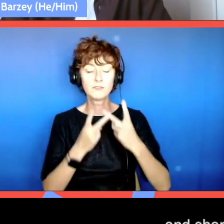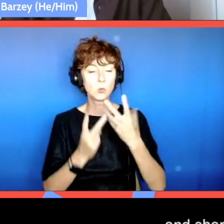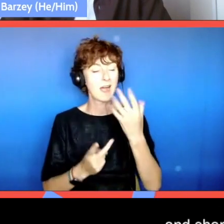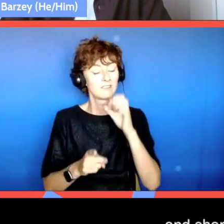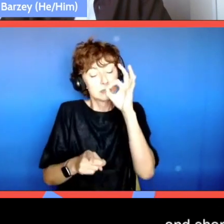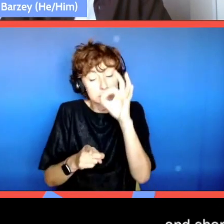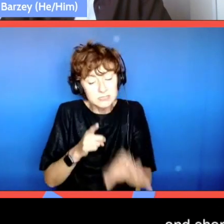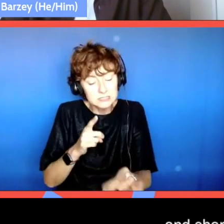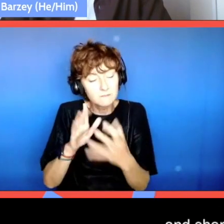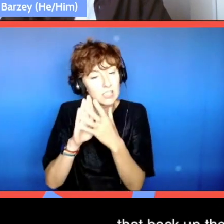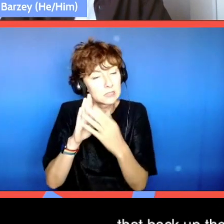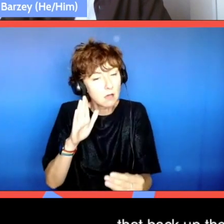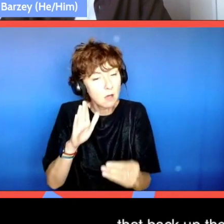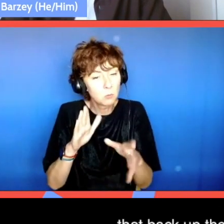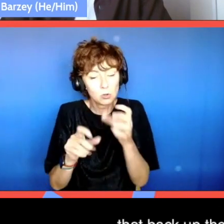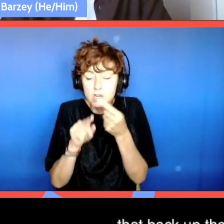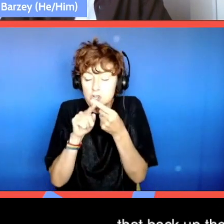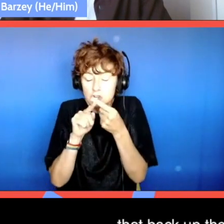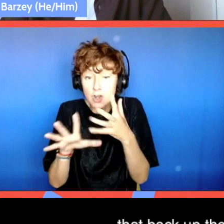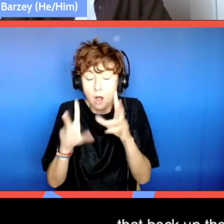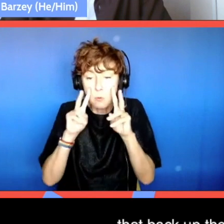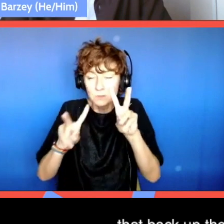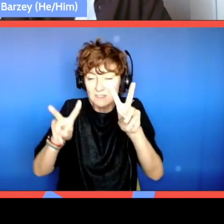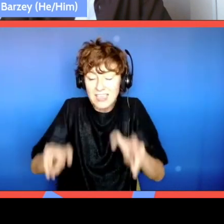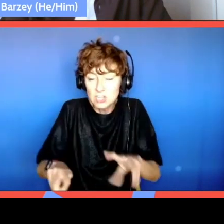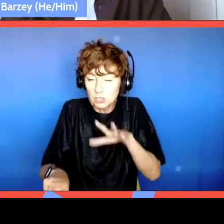examples and sharp observations that back up the subjective point of view.